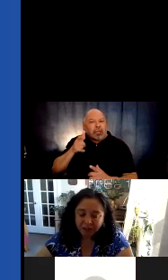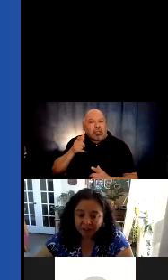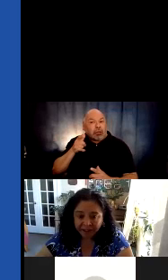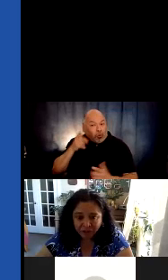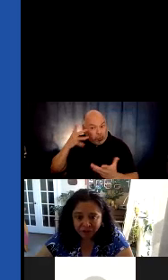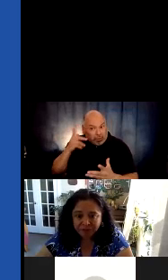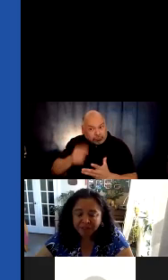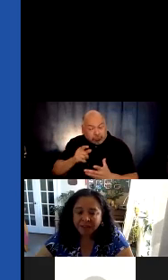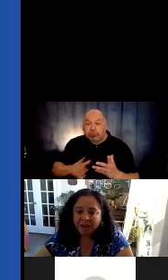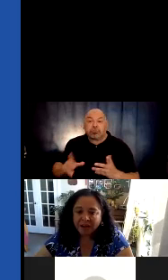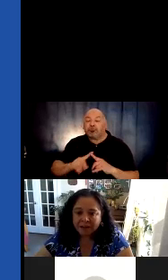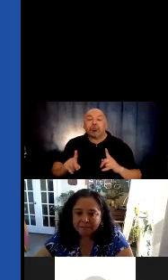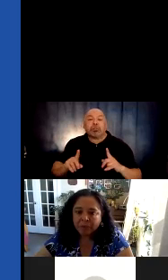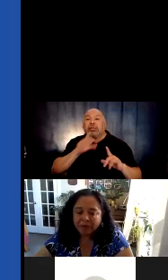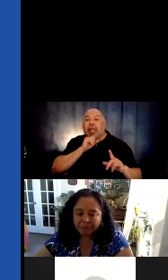across all age groups,